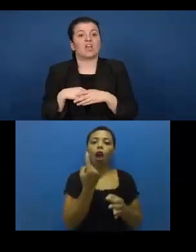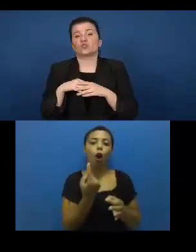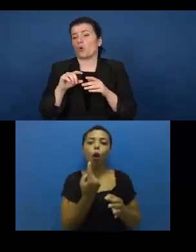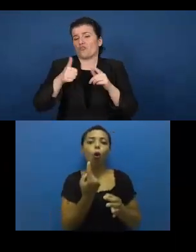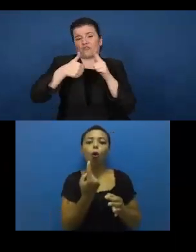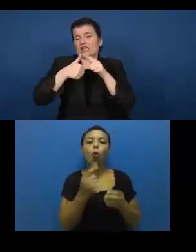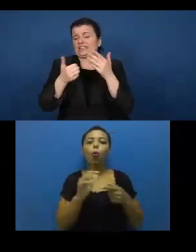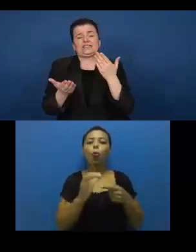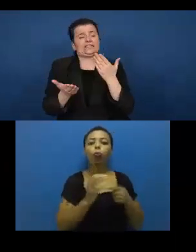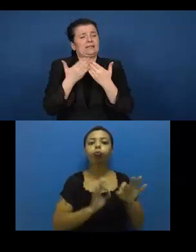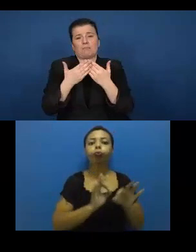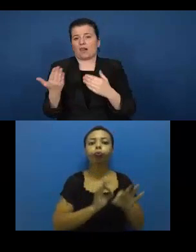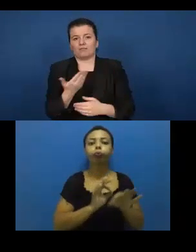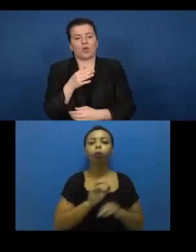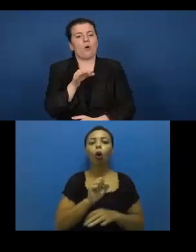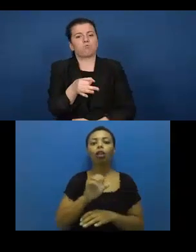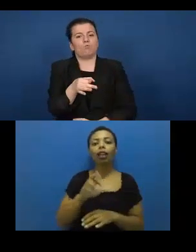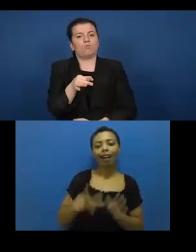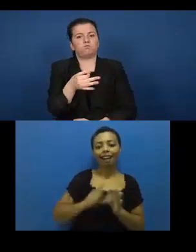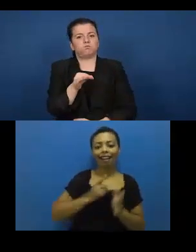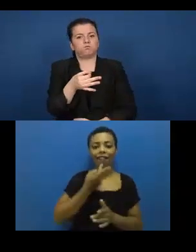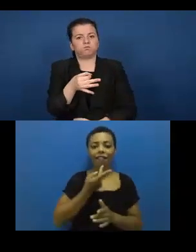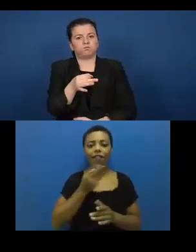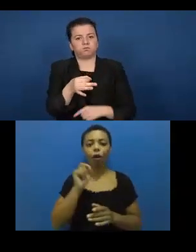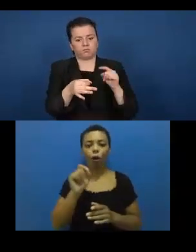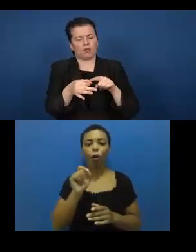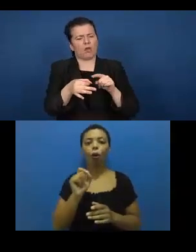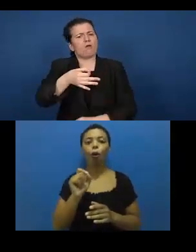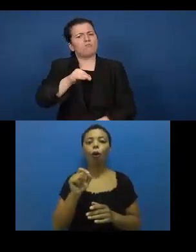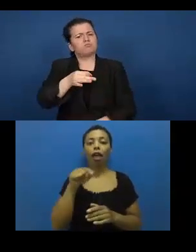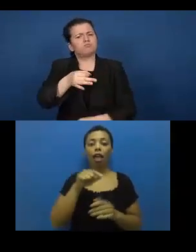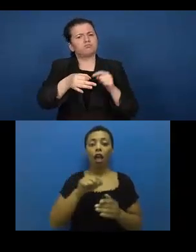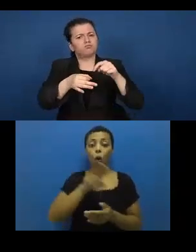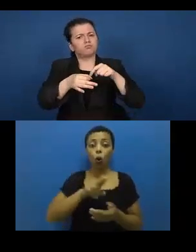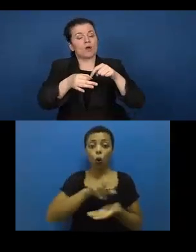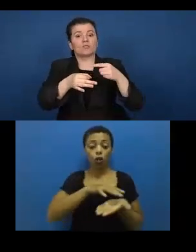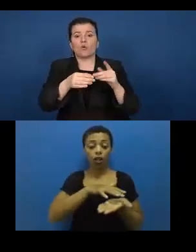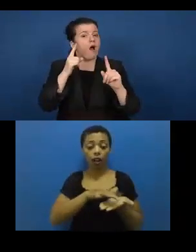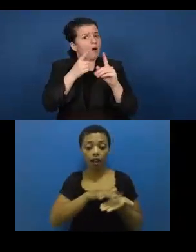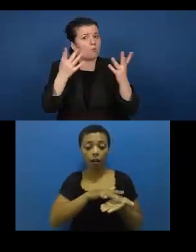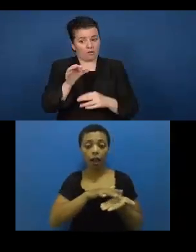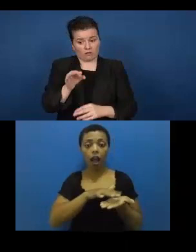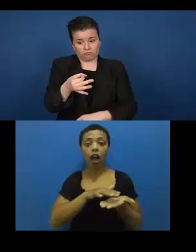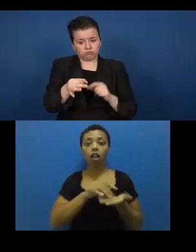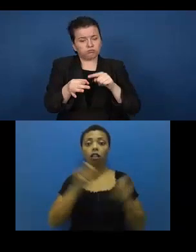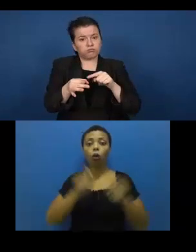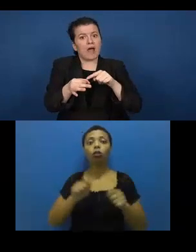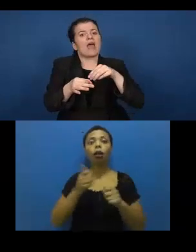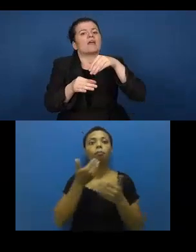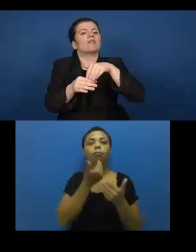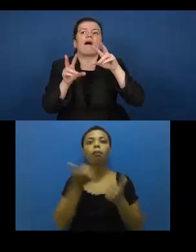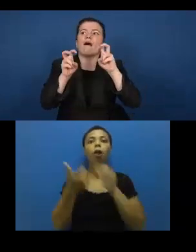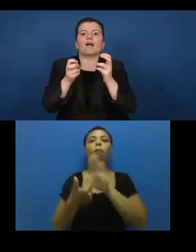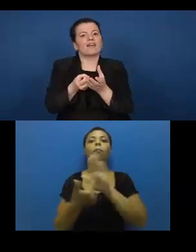told you in the previous talk, is that we use vibration to display information for the users. And vibration can